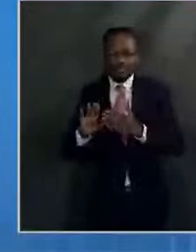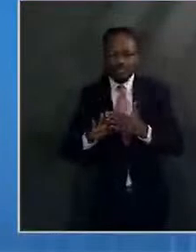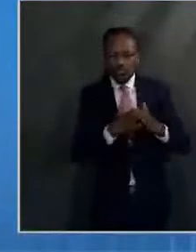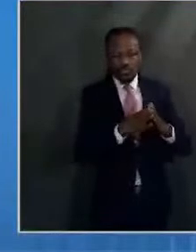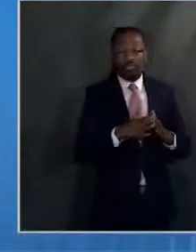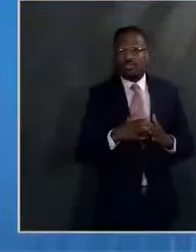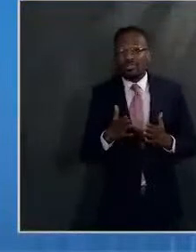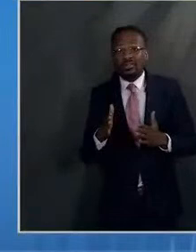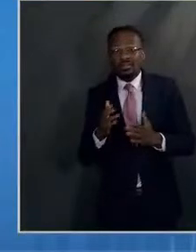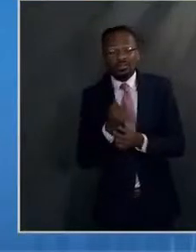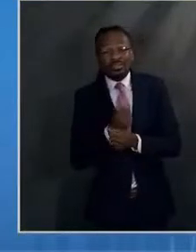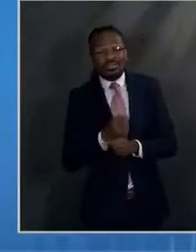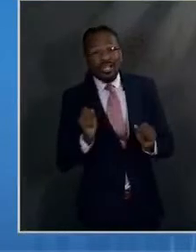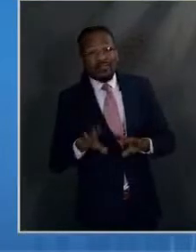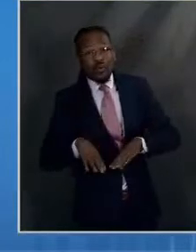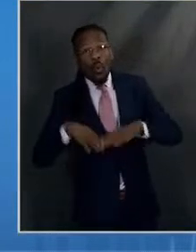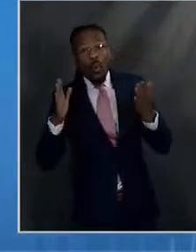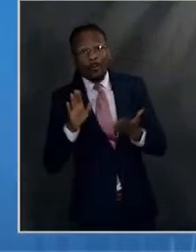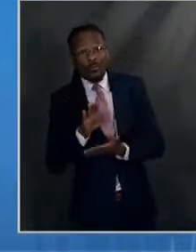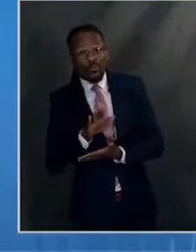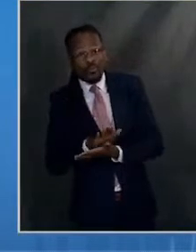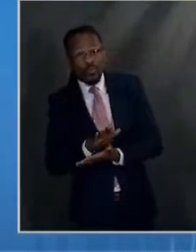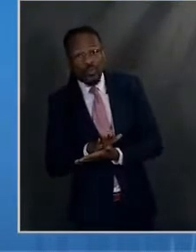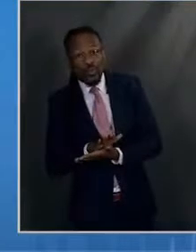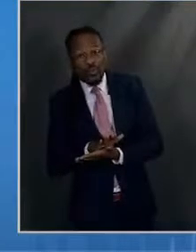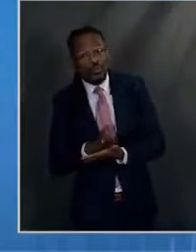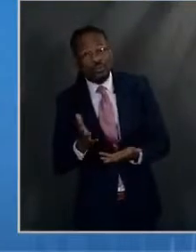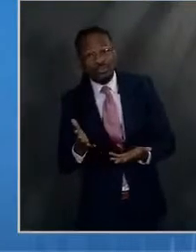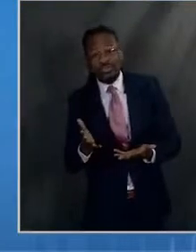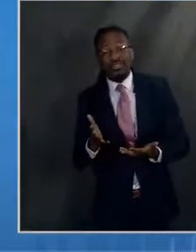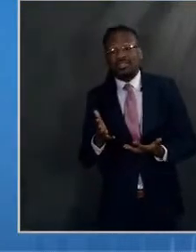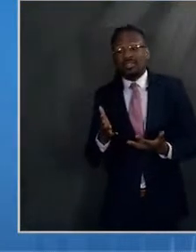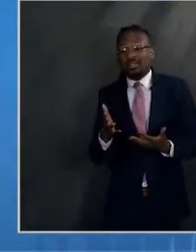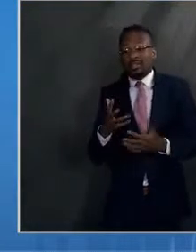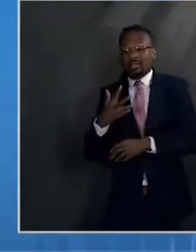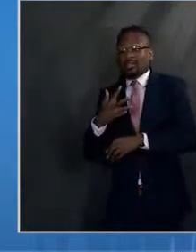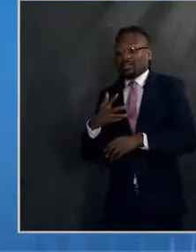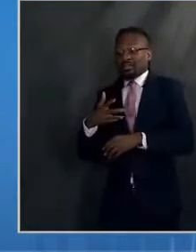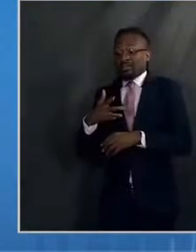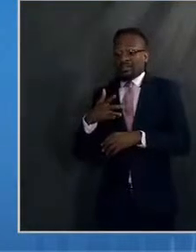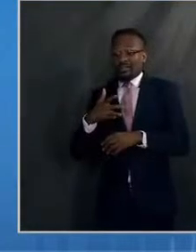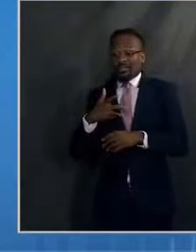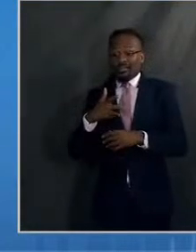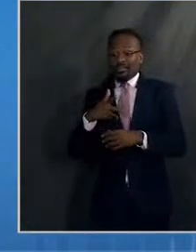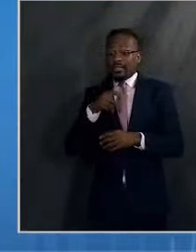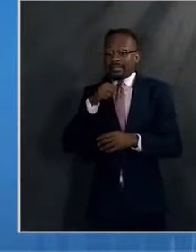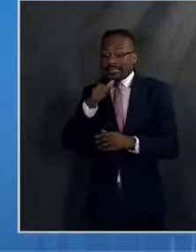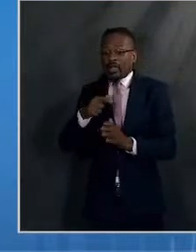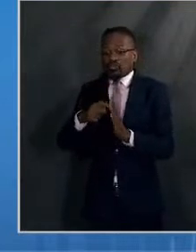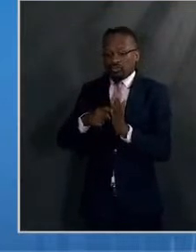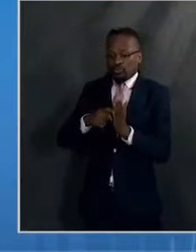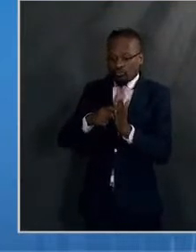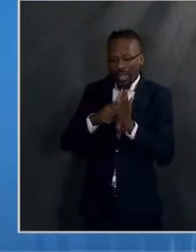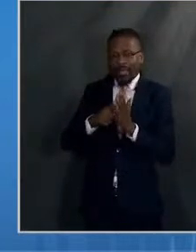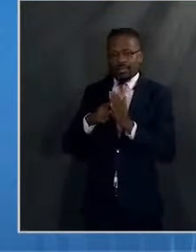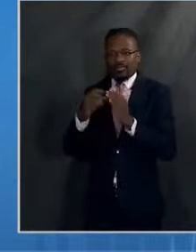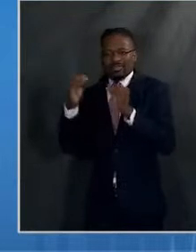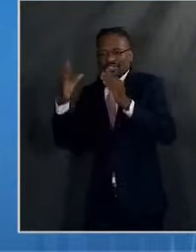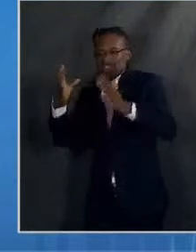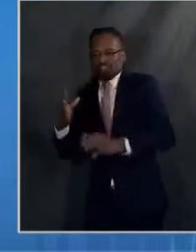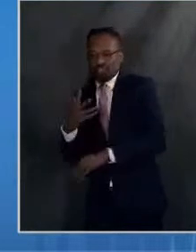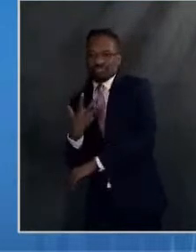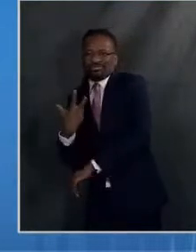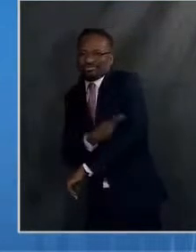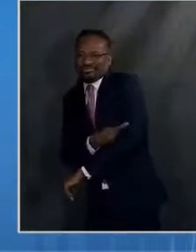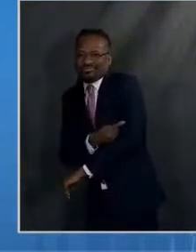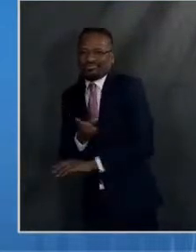reopening of schools is not, that vaccination of teachers is not a prerequisite for safe reopening of schools. Yeah,